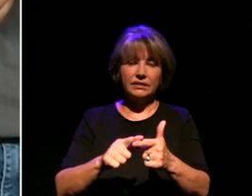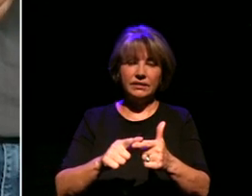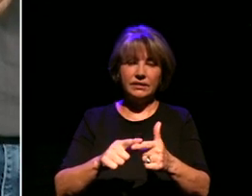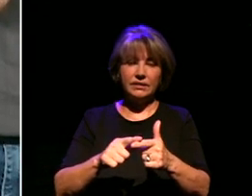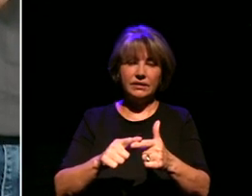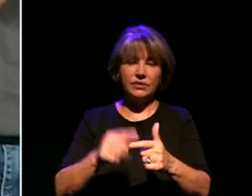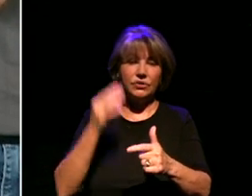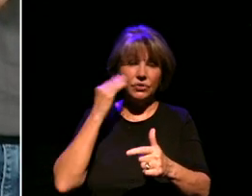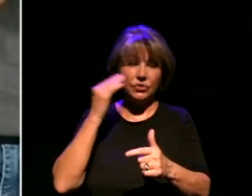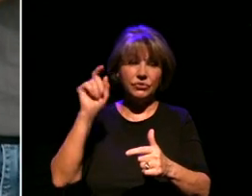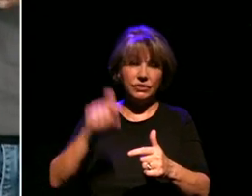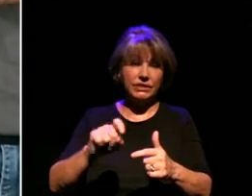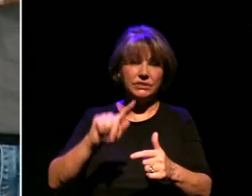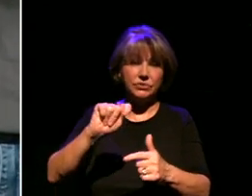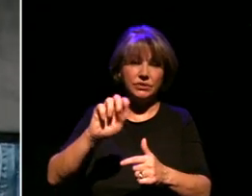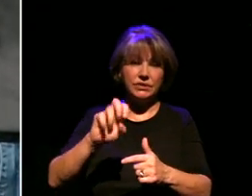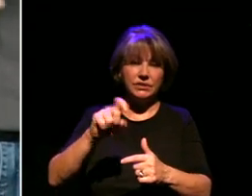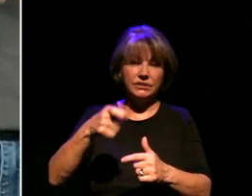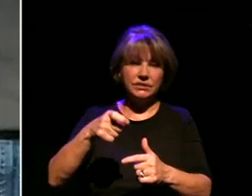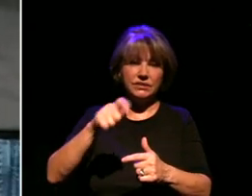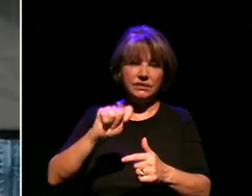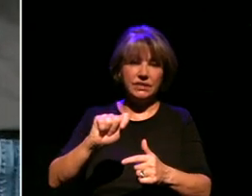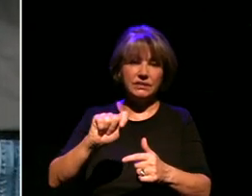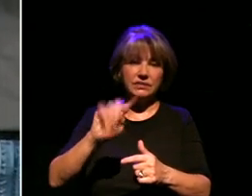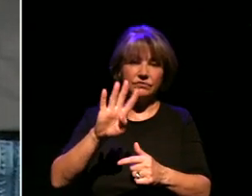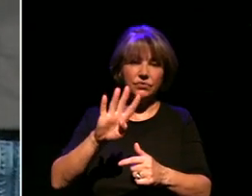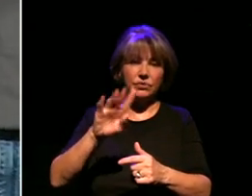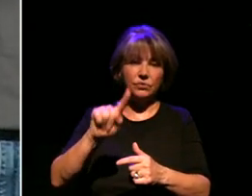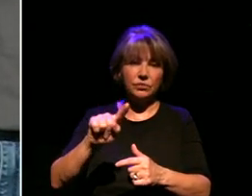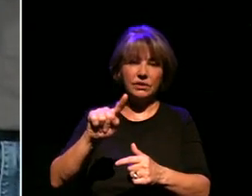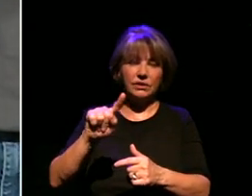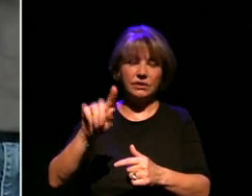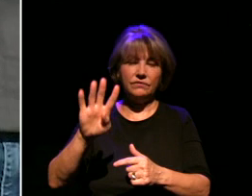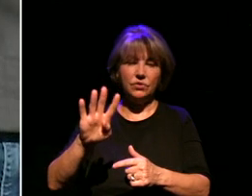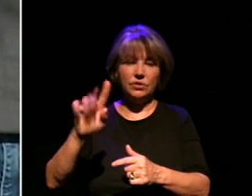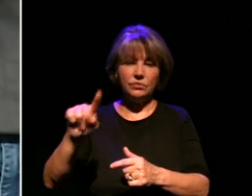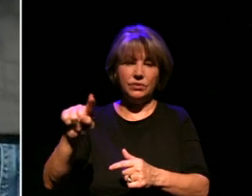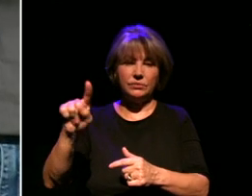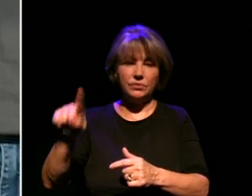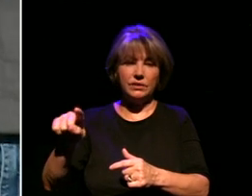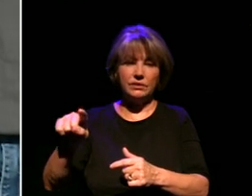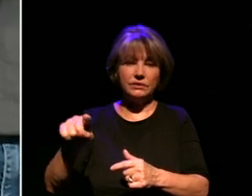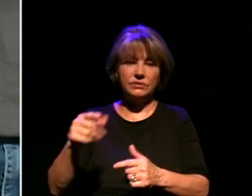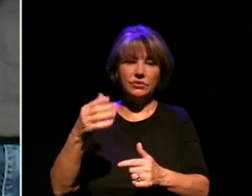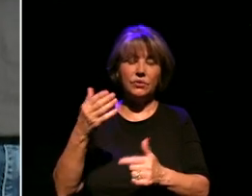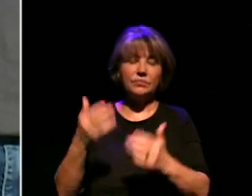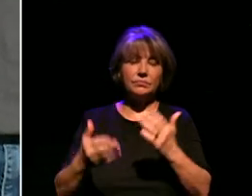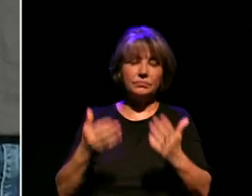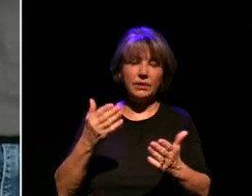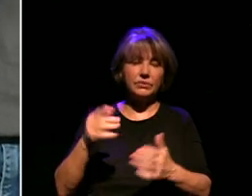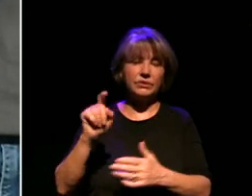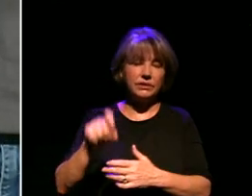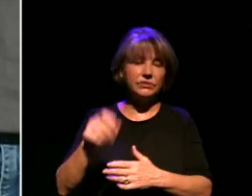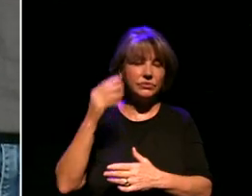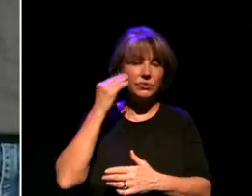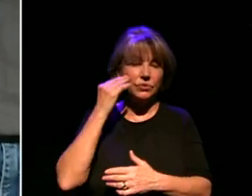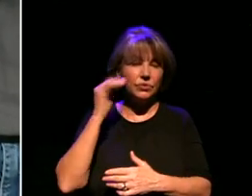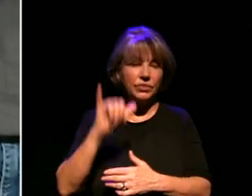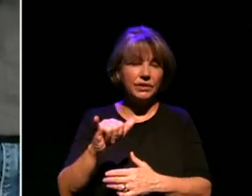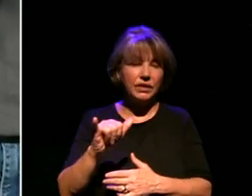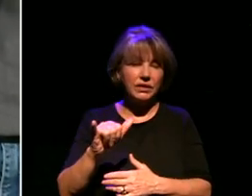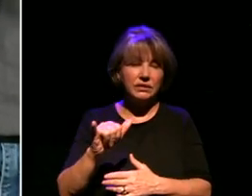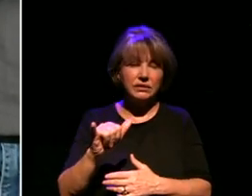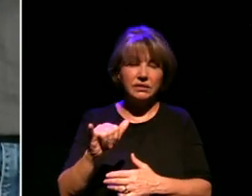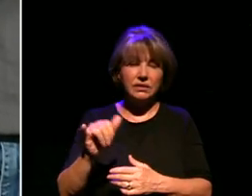41411. We want to help you with that. And maybe you've done both of those and you're seeing what that looks like. Well, you need to know in even the most